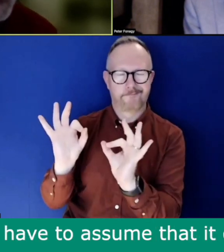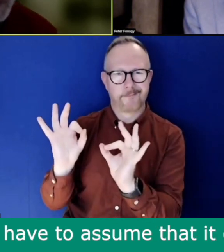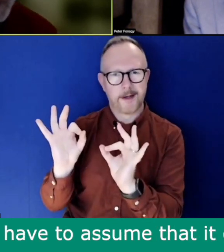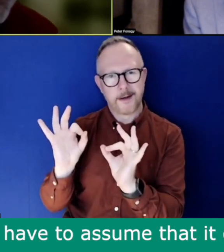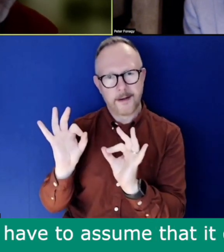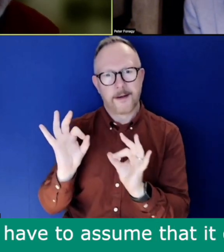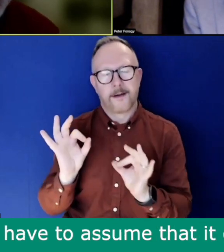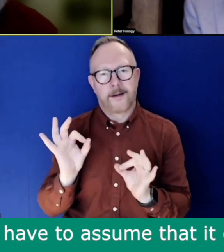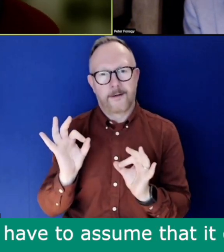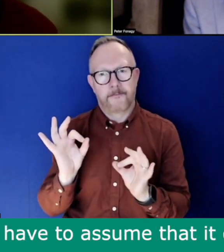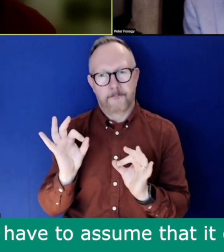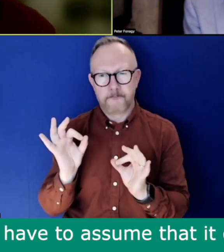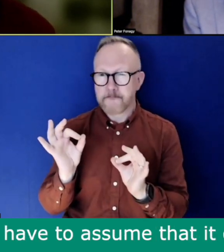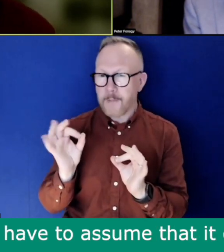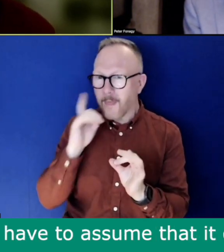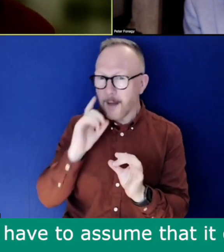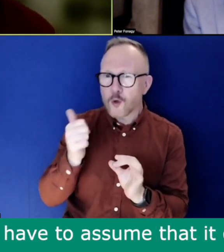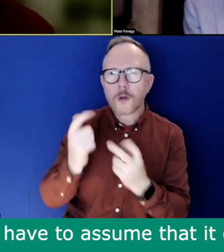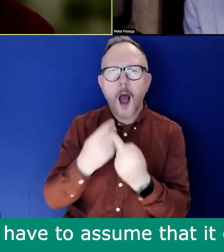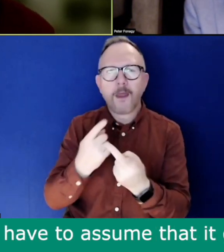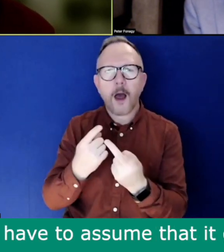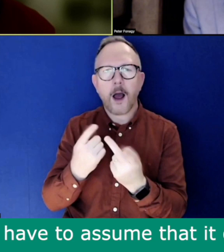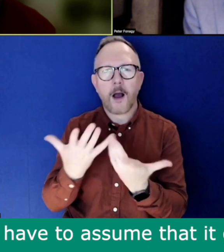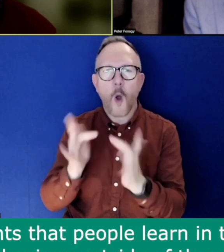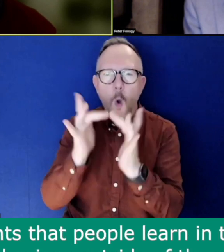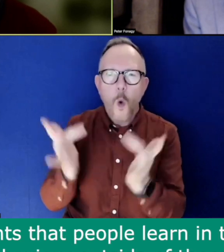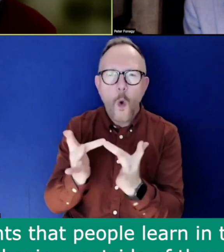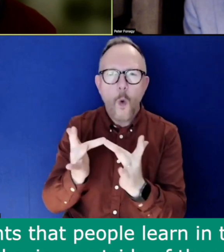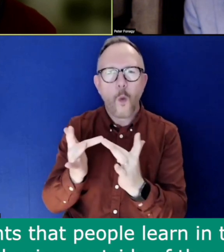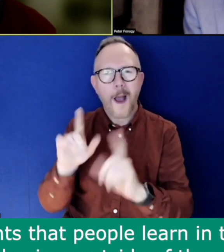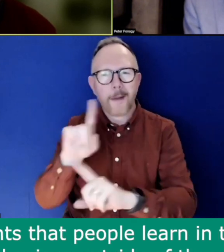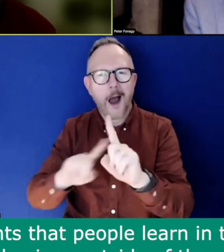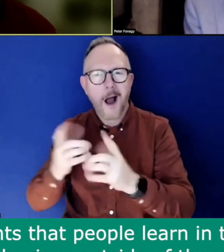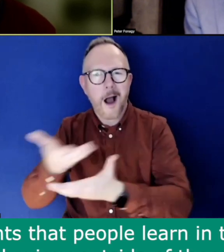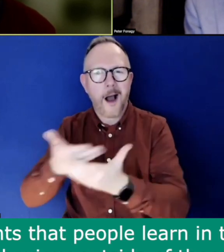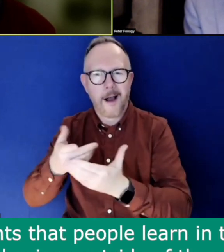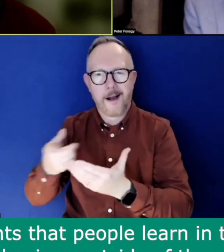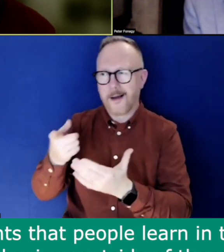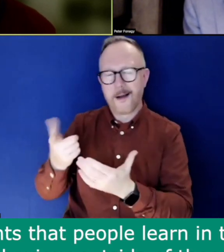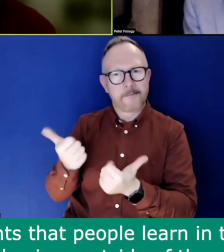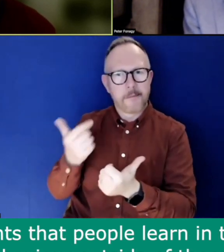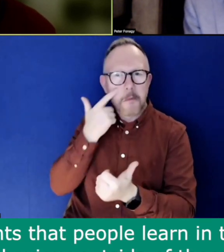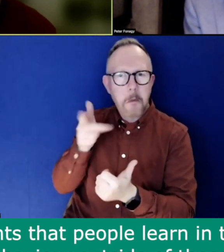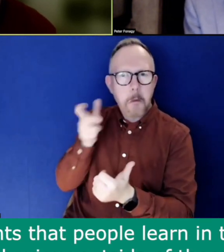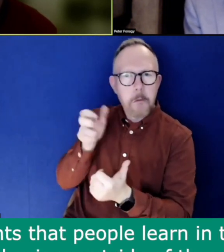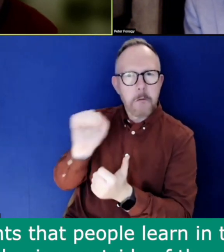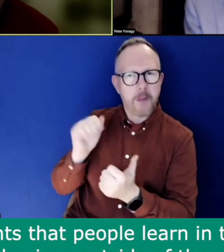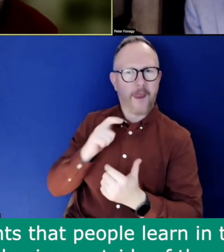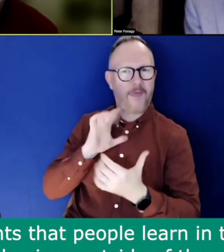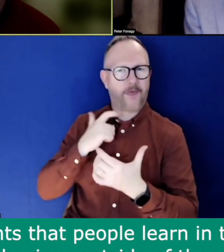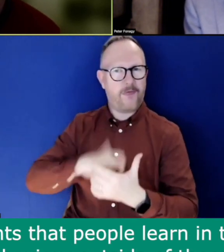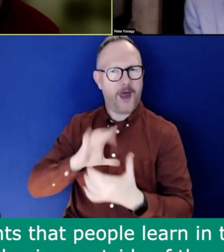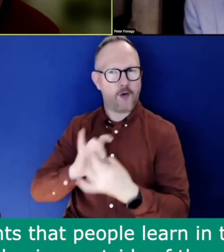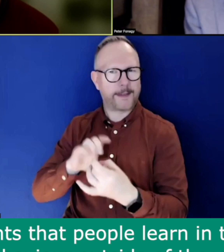well. I think you have to assume that it generalises, that some of the elements that people learn in those sessions generalise to